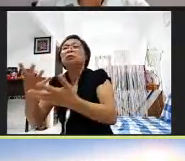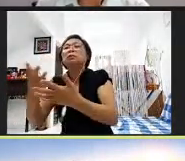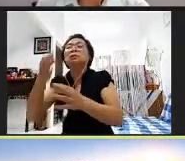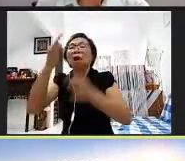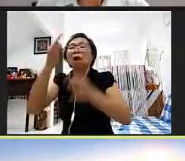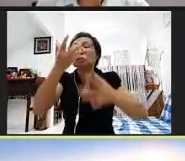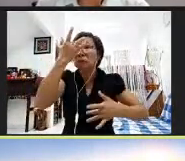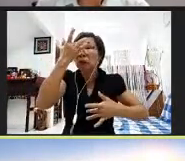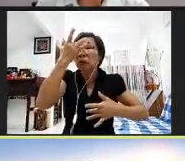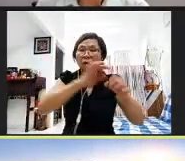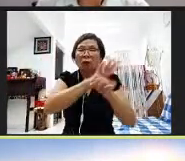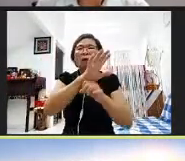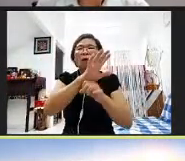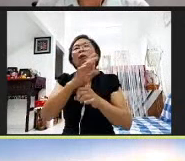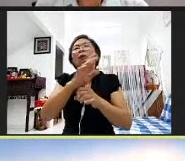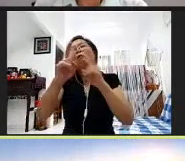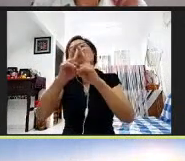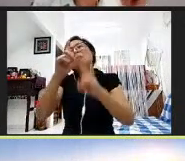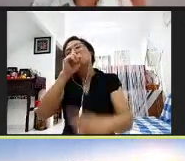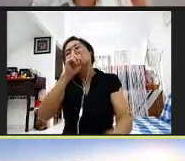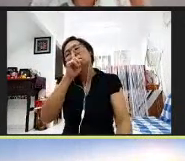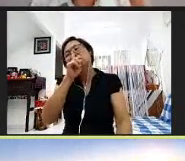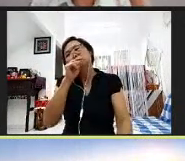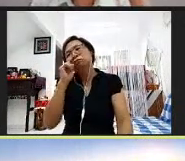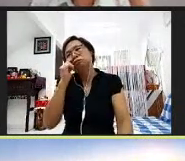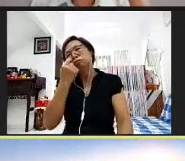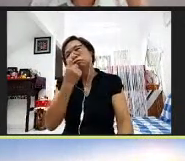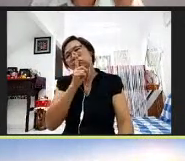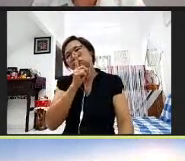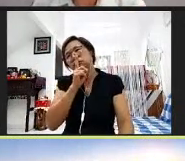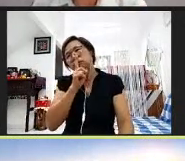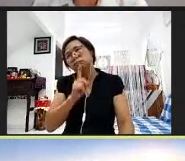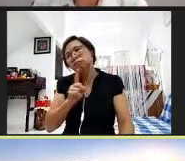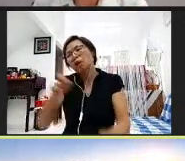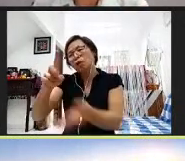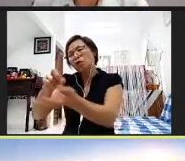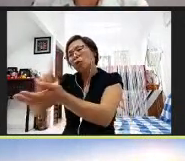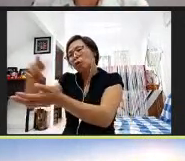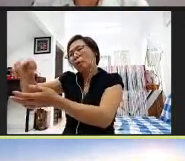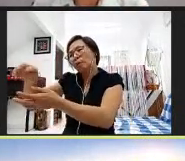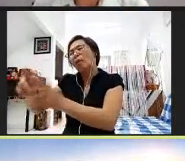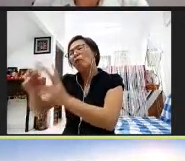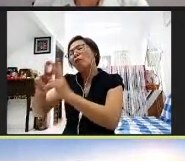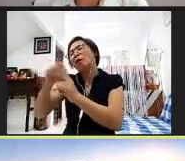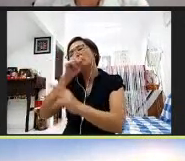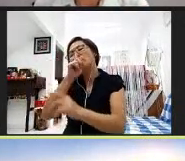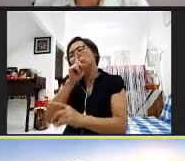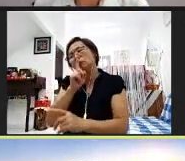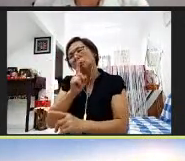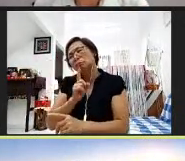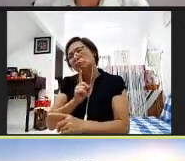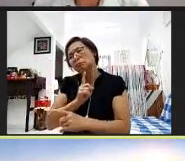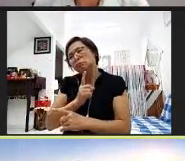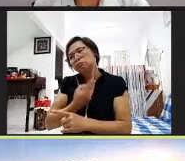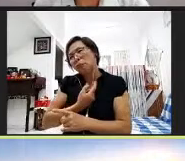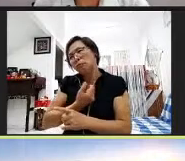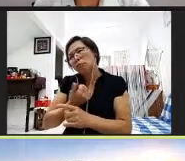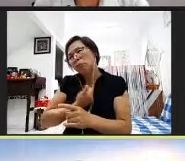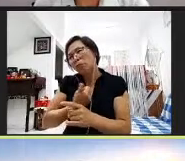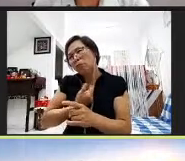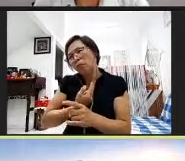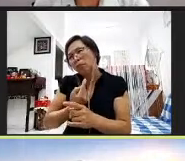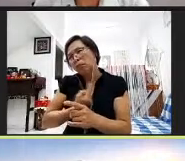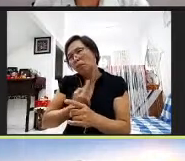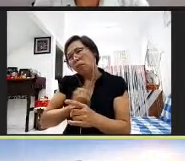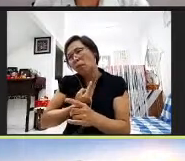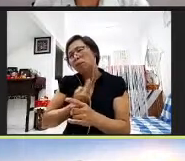suffer from COVID is a very lonely, like Dr. Pang said, it's a very, very lonely type of